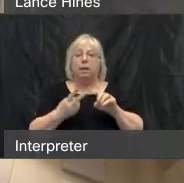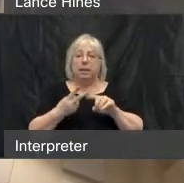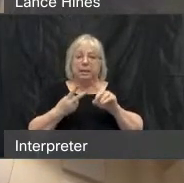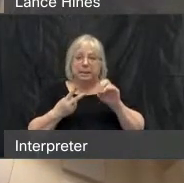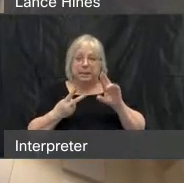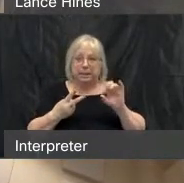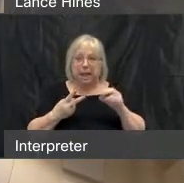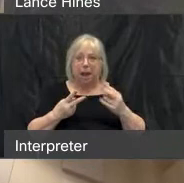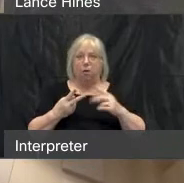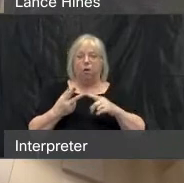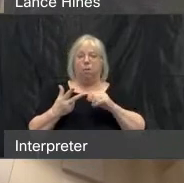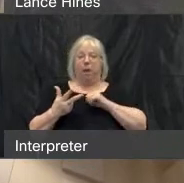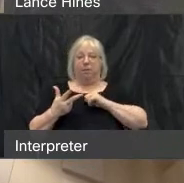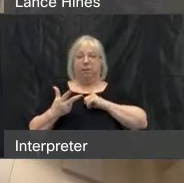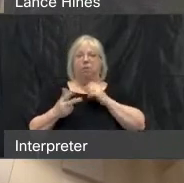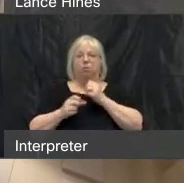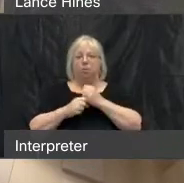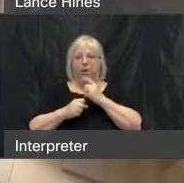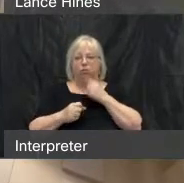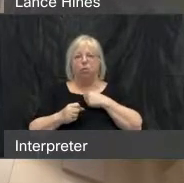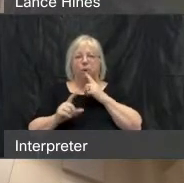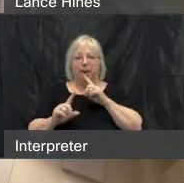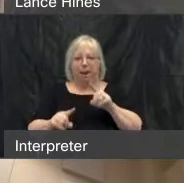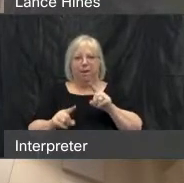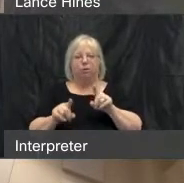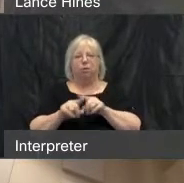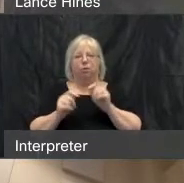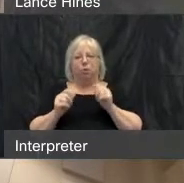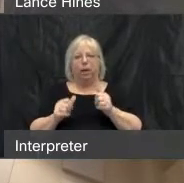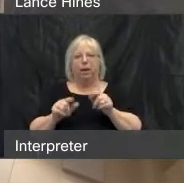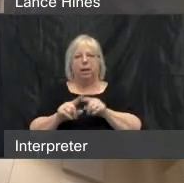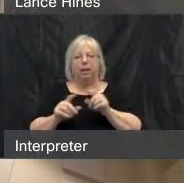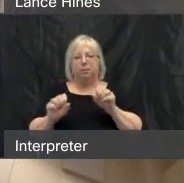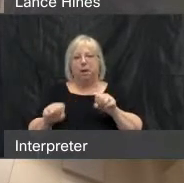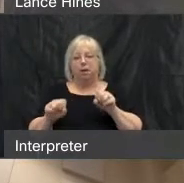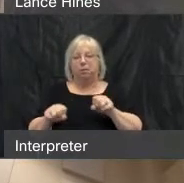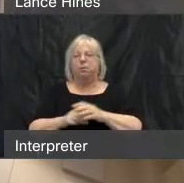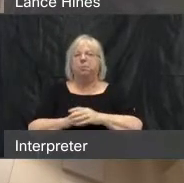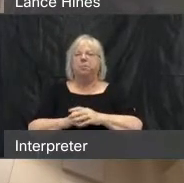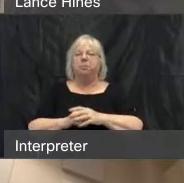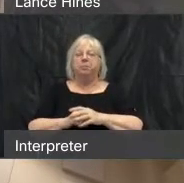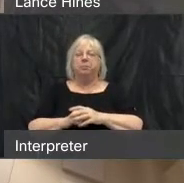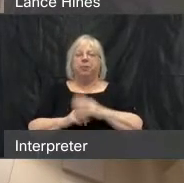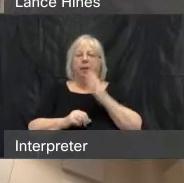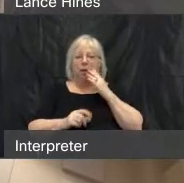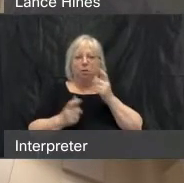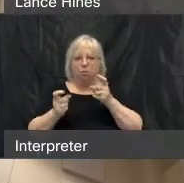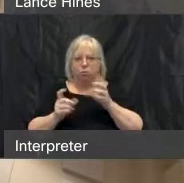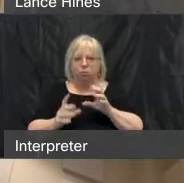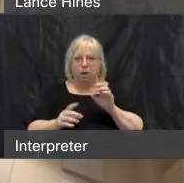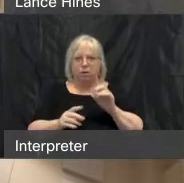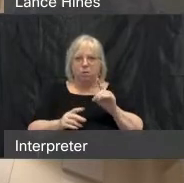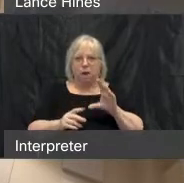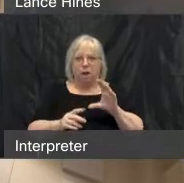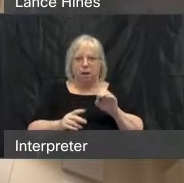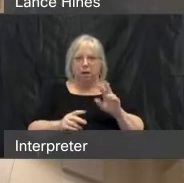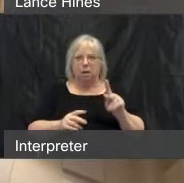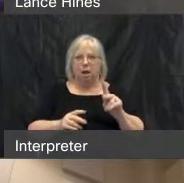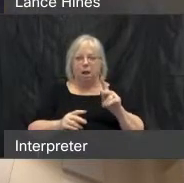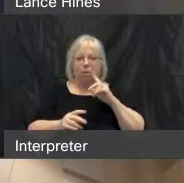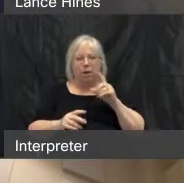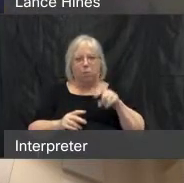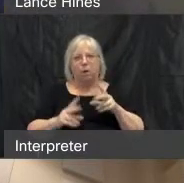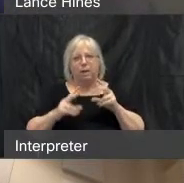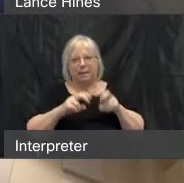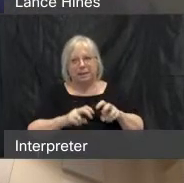Sarah, and myself, and we'll try to make sure we get that to you as quickly as possible. In responses, I know Director Adcock is going to have a